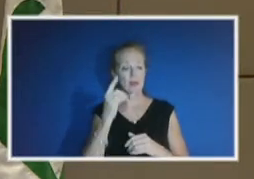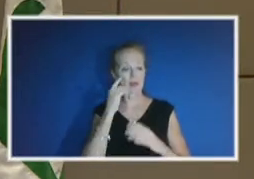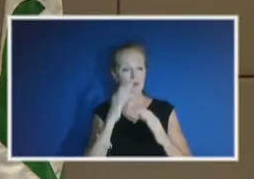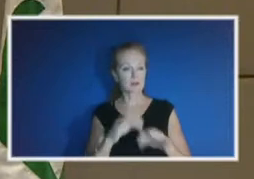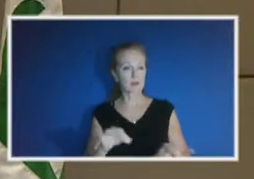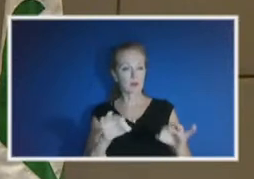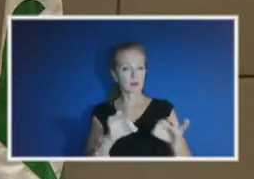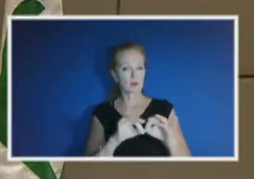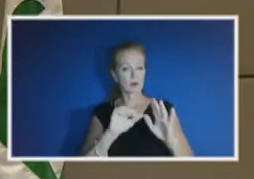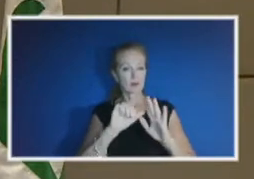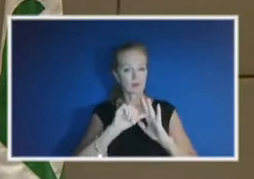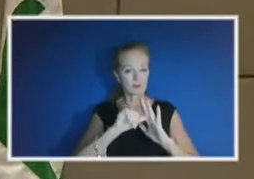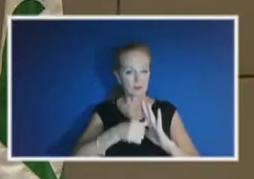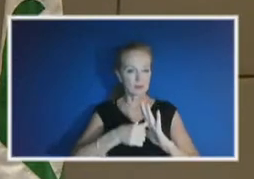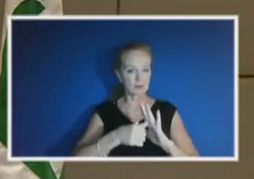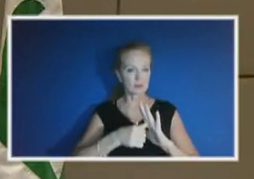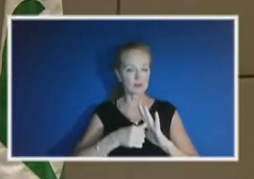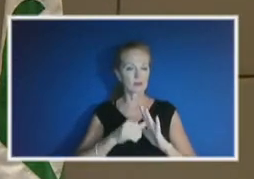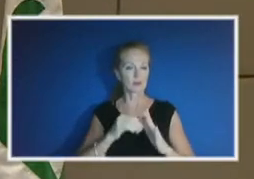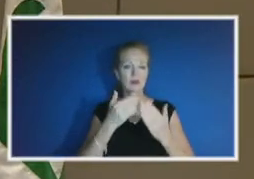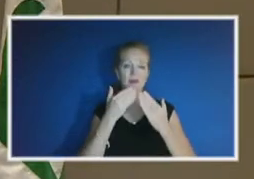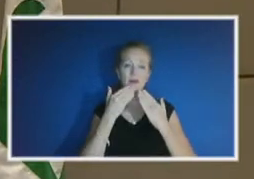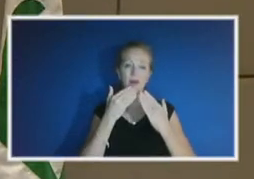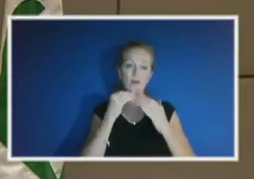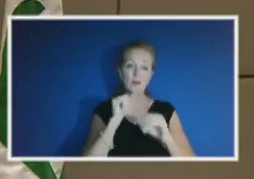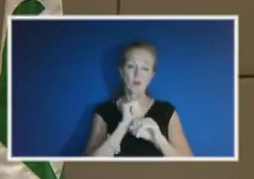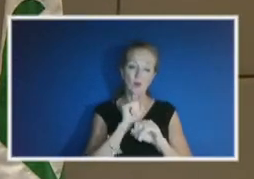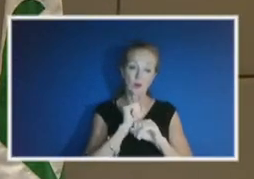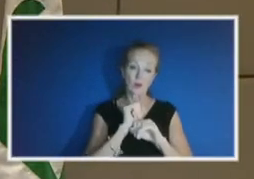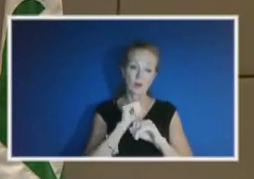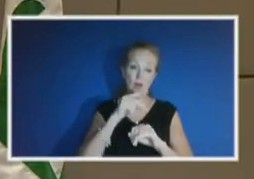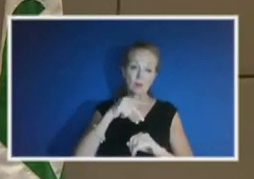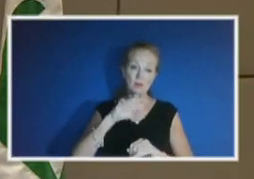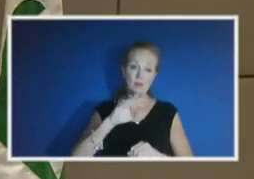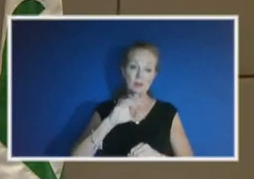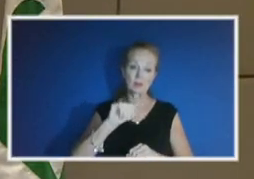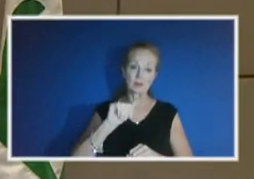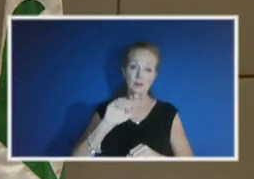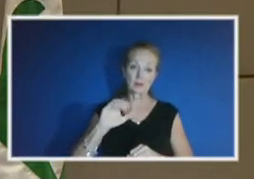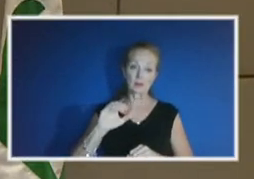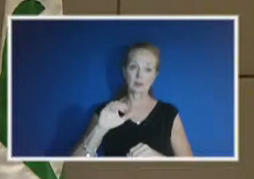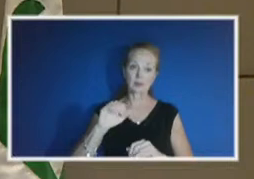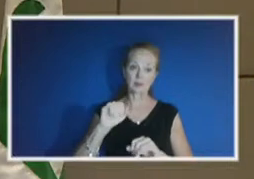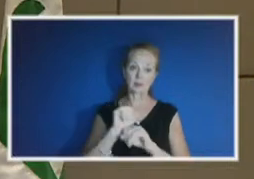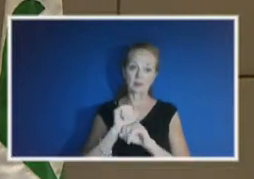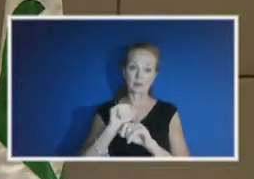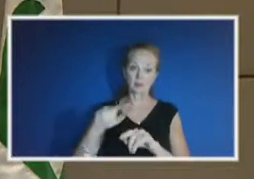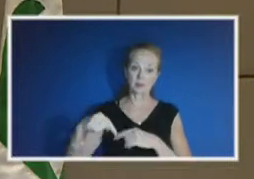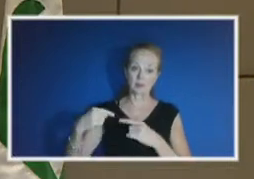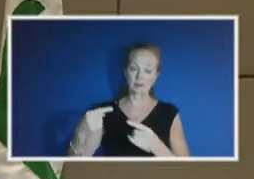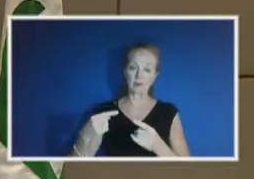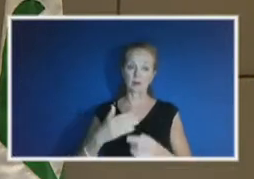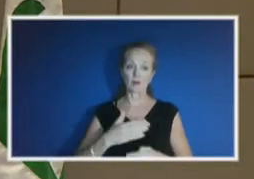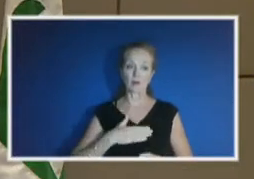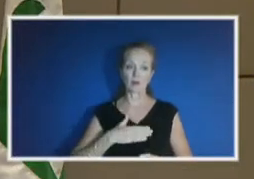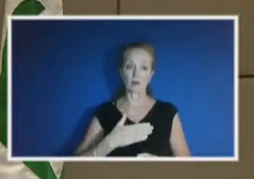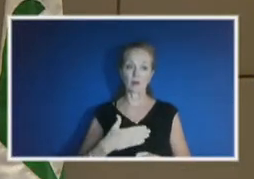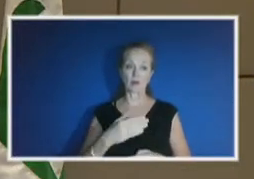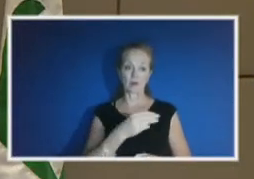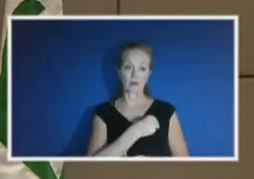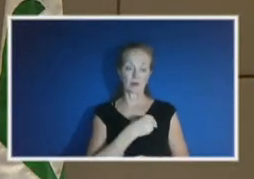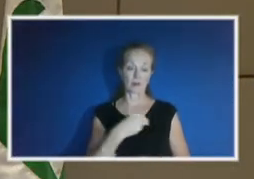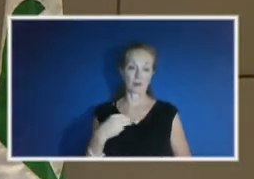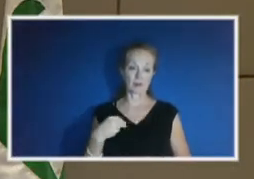we emphasize our gratitude for the work that the PCAC has done over the years and for the willingness of the members. There are some